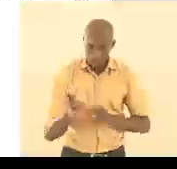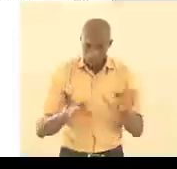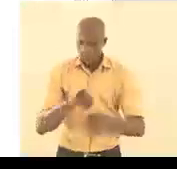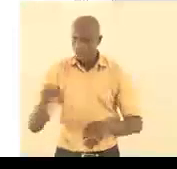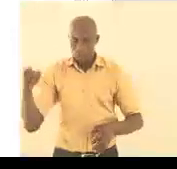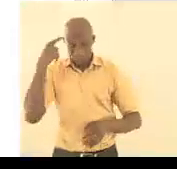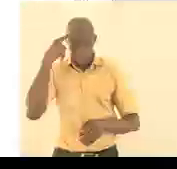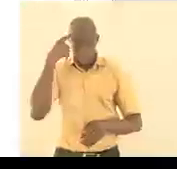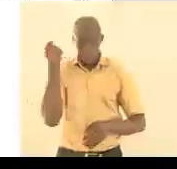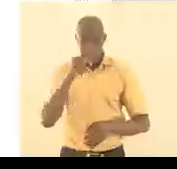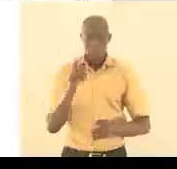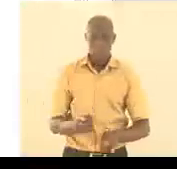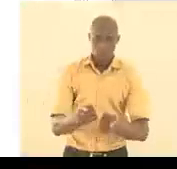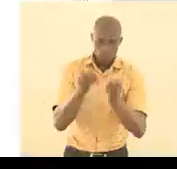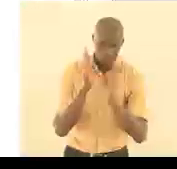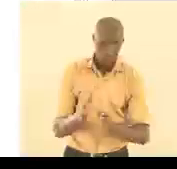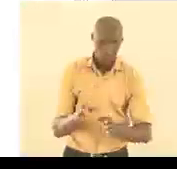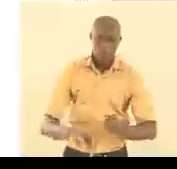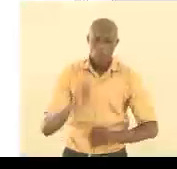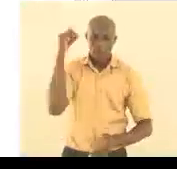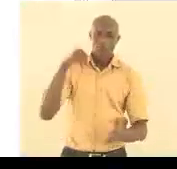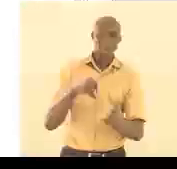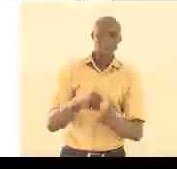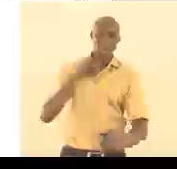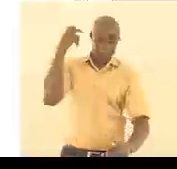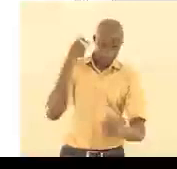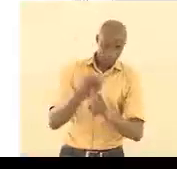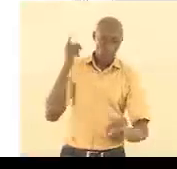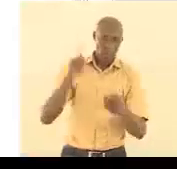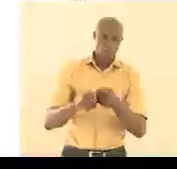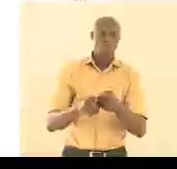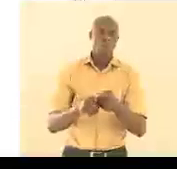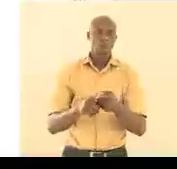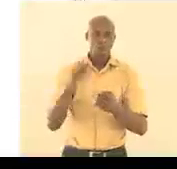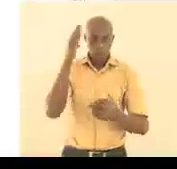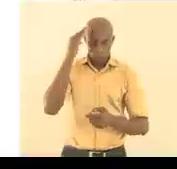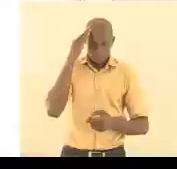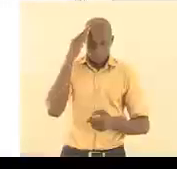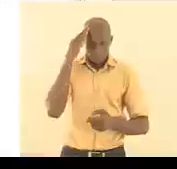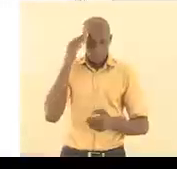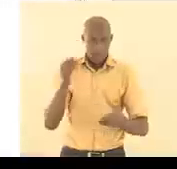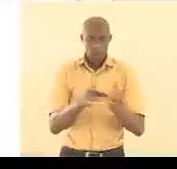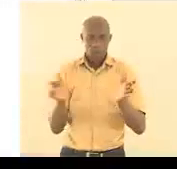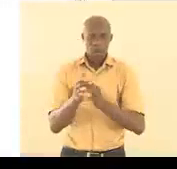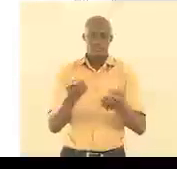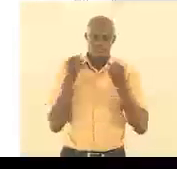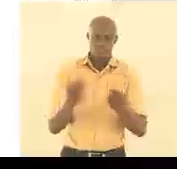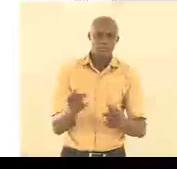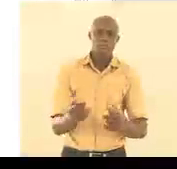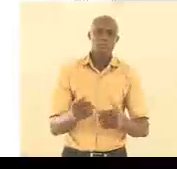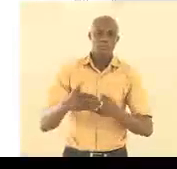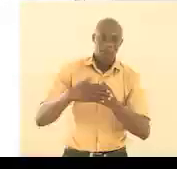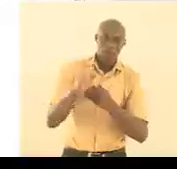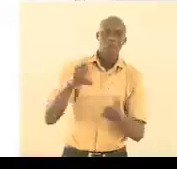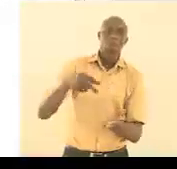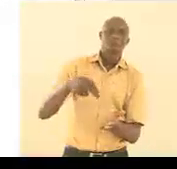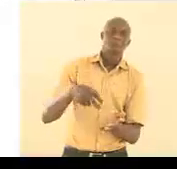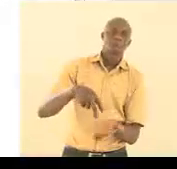Why do you think the disciples found it difficult to recognize Jesus immediately after the